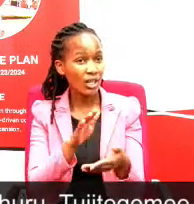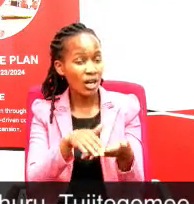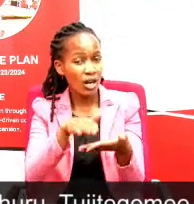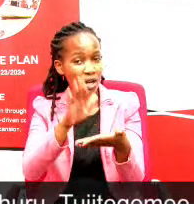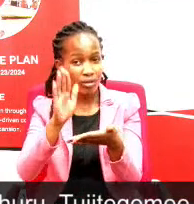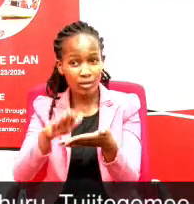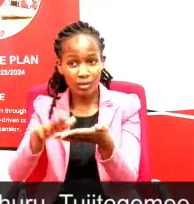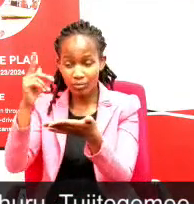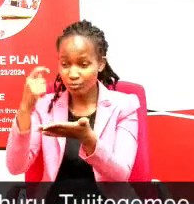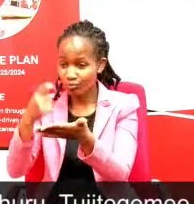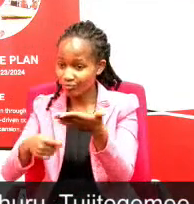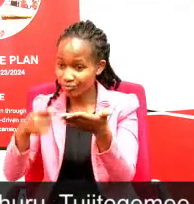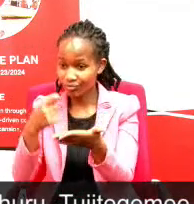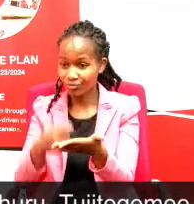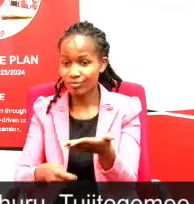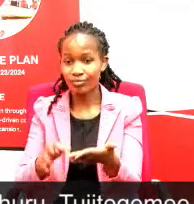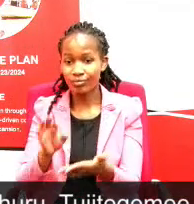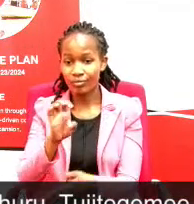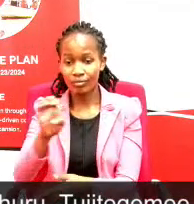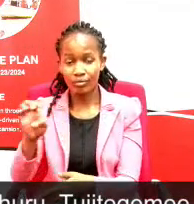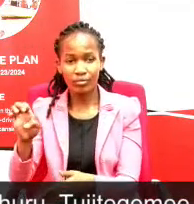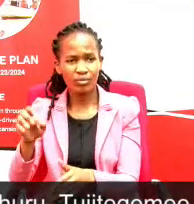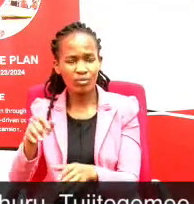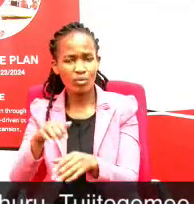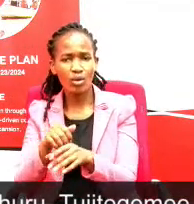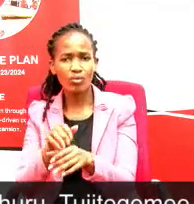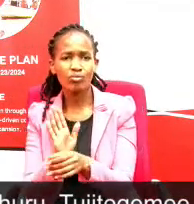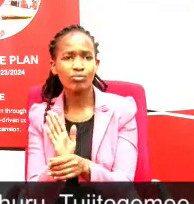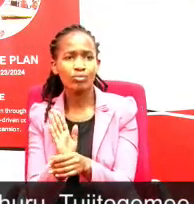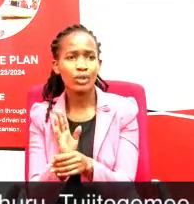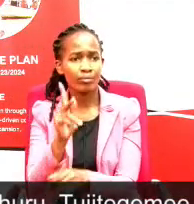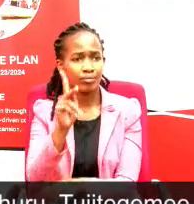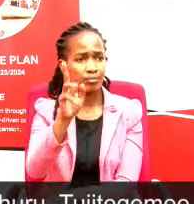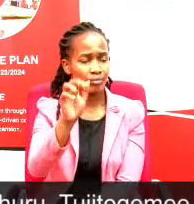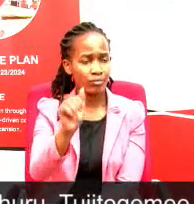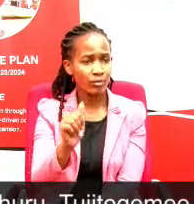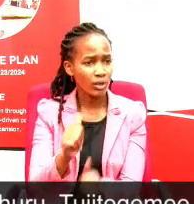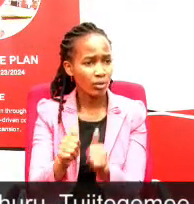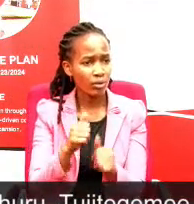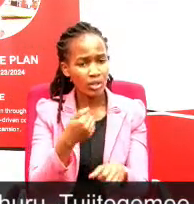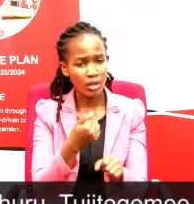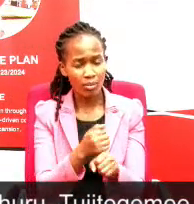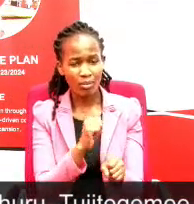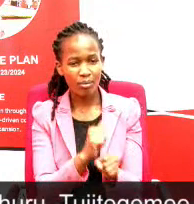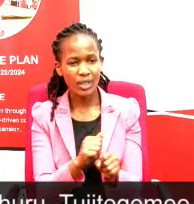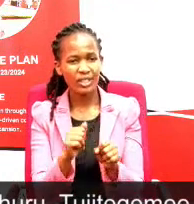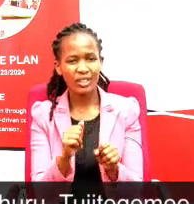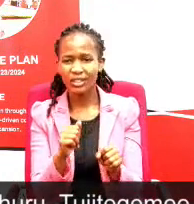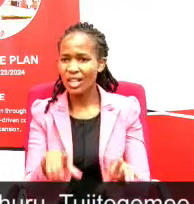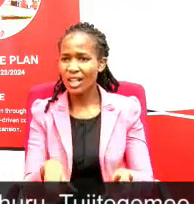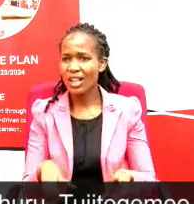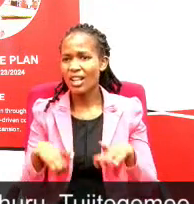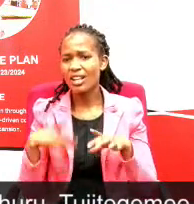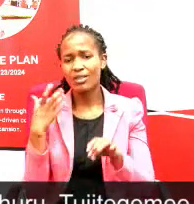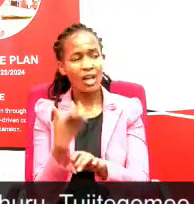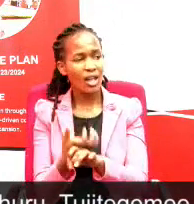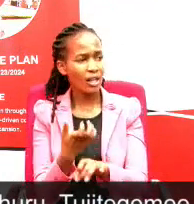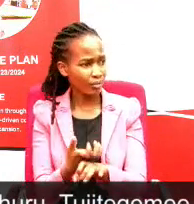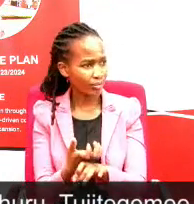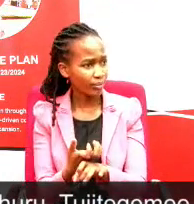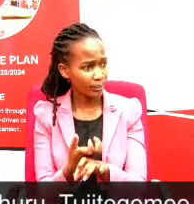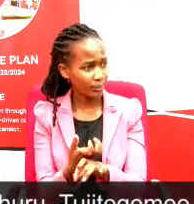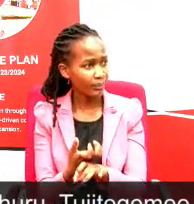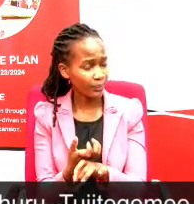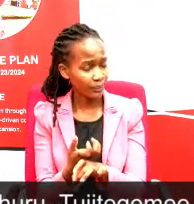taxes, levies, fees outside of KRA, which are then complicating life more. We get,